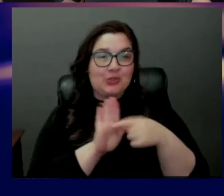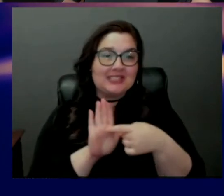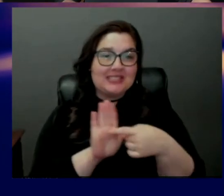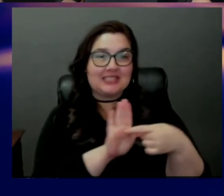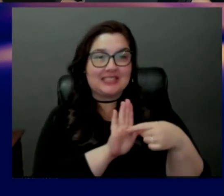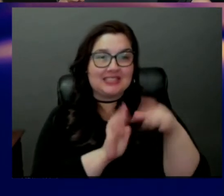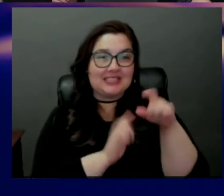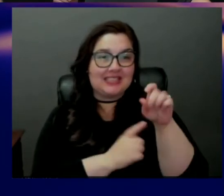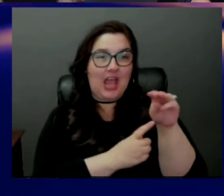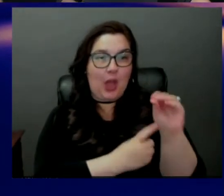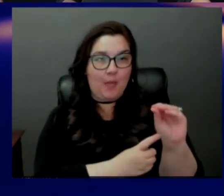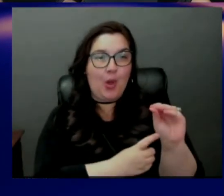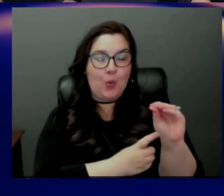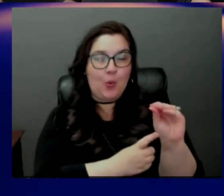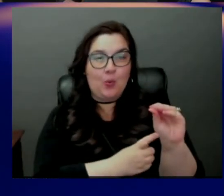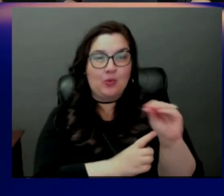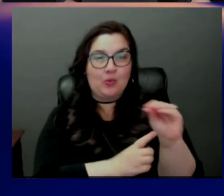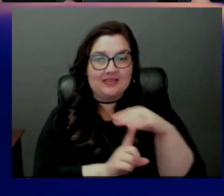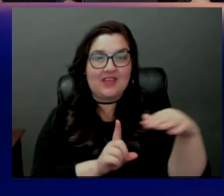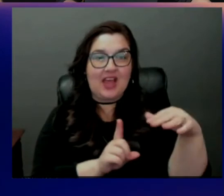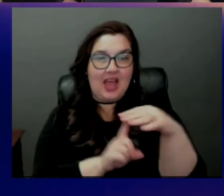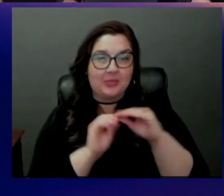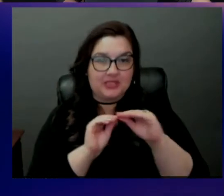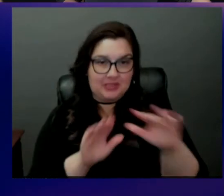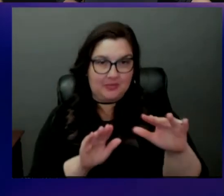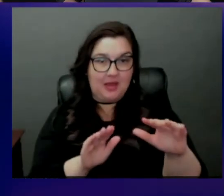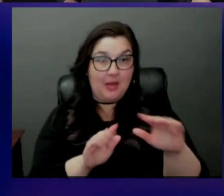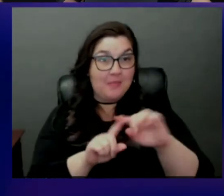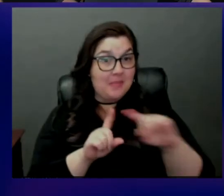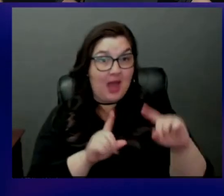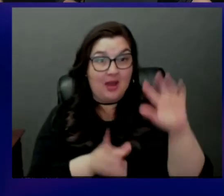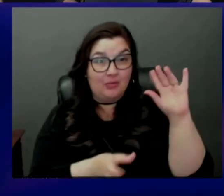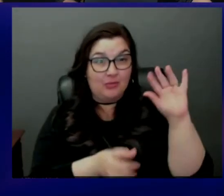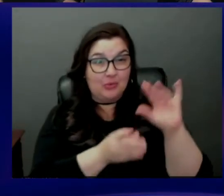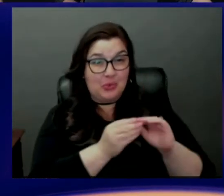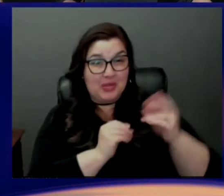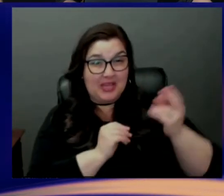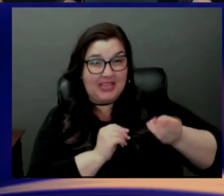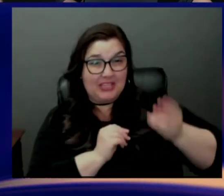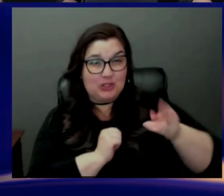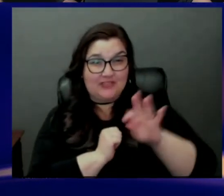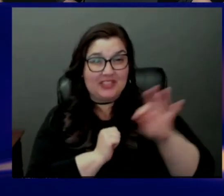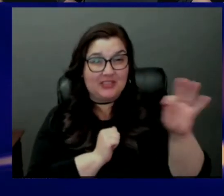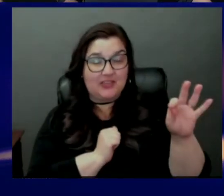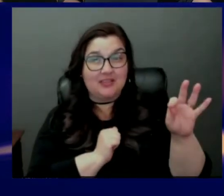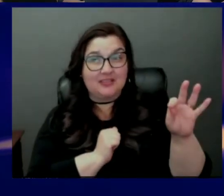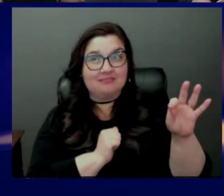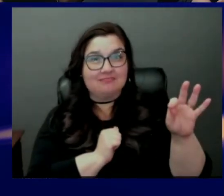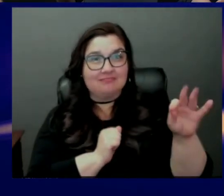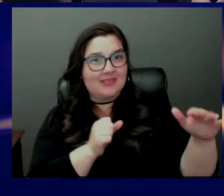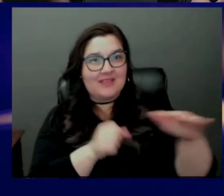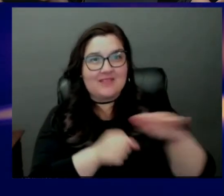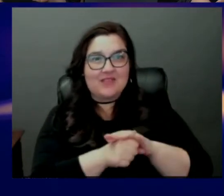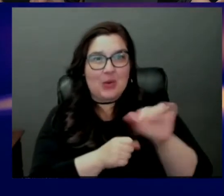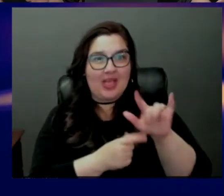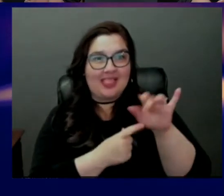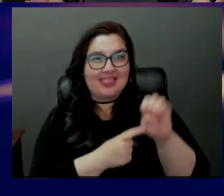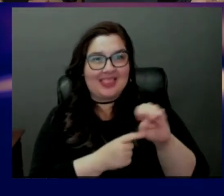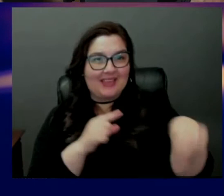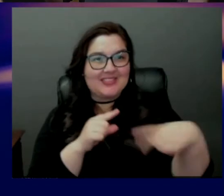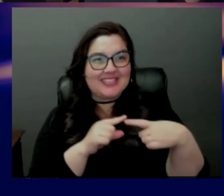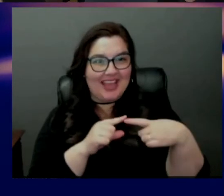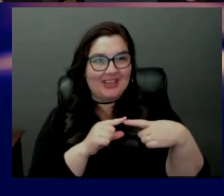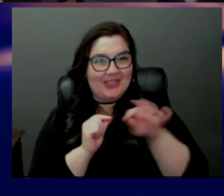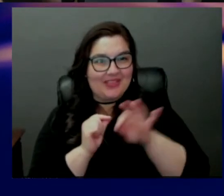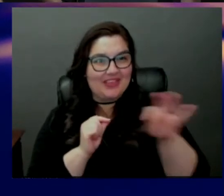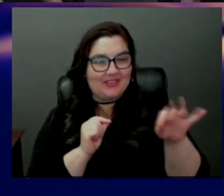demo environment. But this has the whole history of the whole feature flag, the whole life cycle of the feature flag, which again I think is an important part.